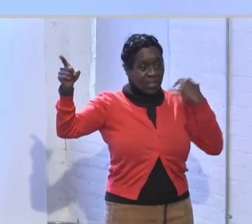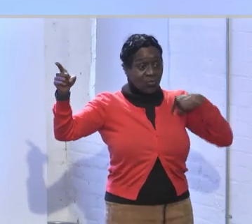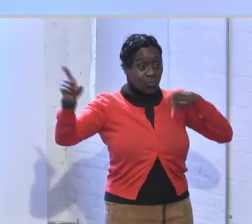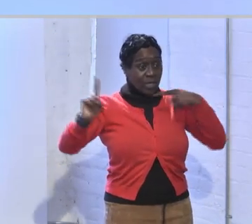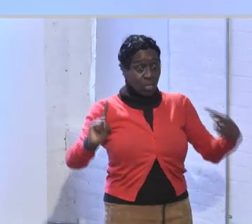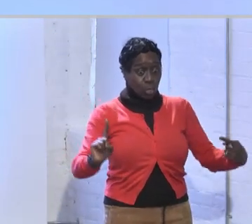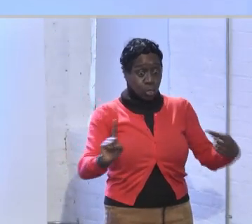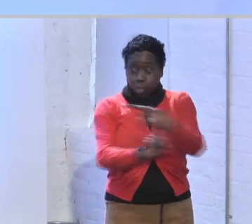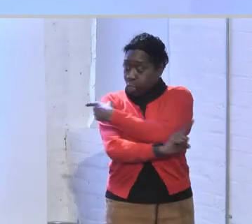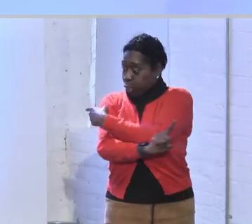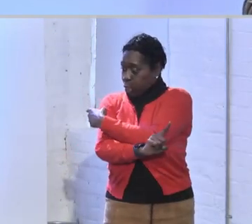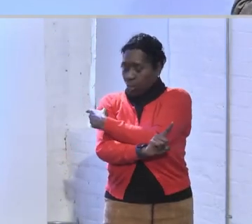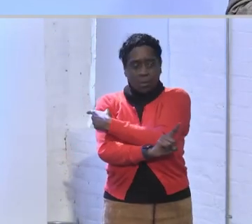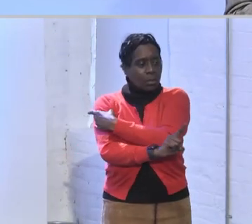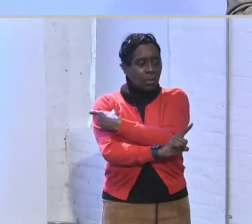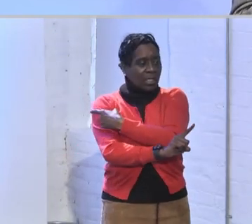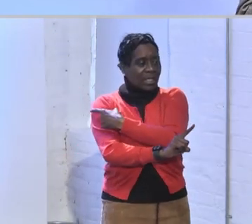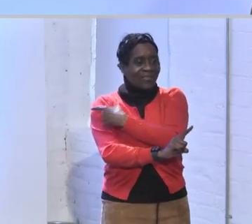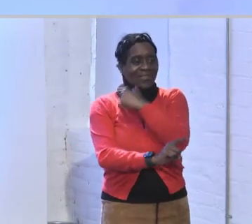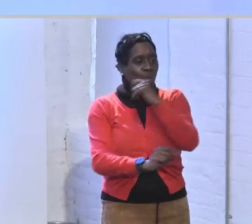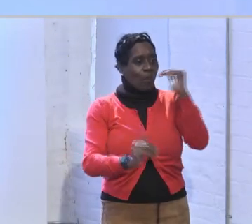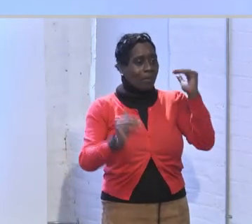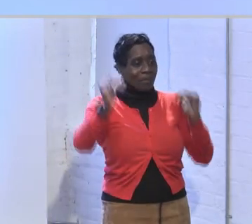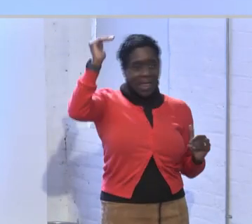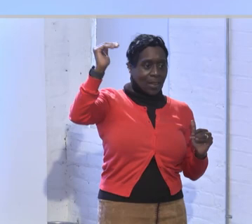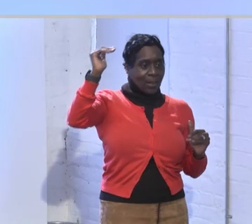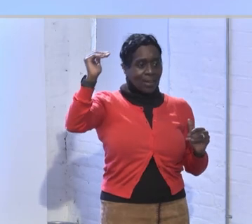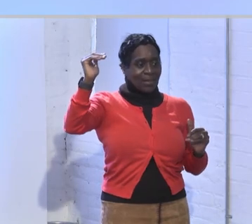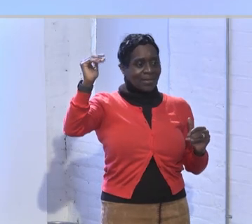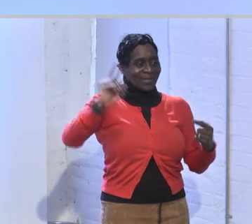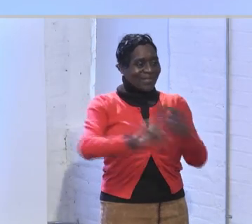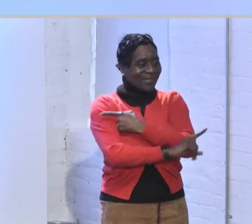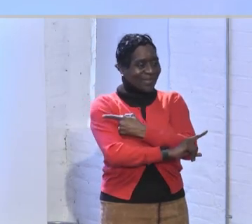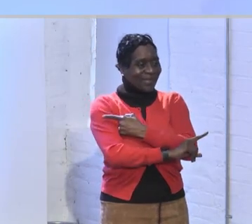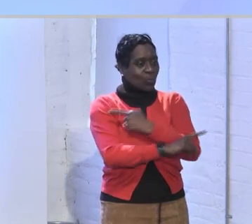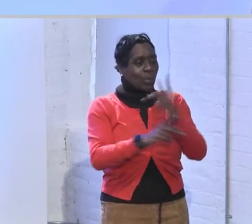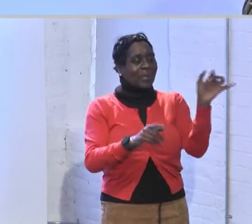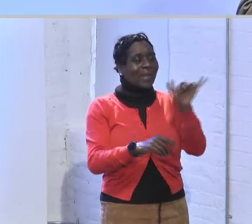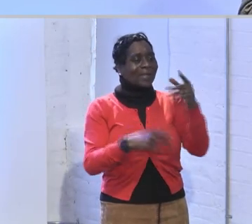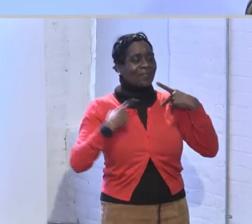order, we're simply teaching our children to live like the Pharisees.